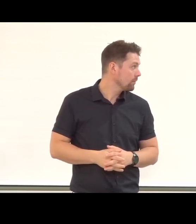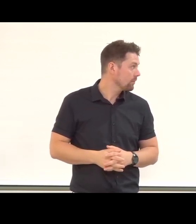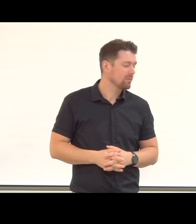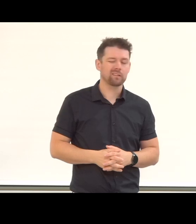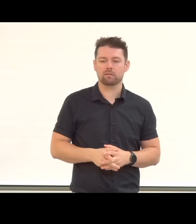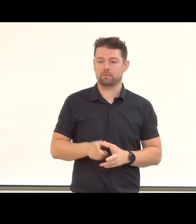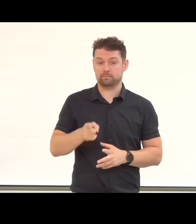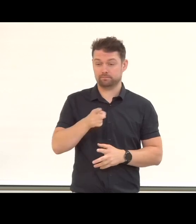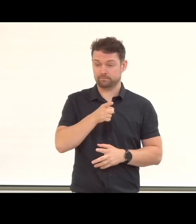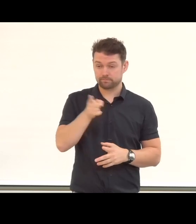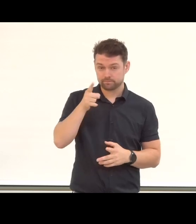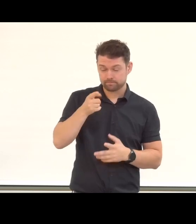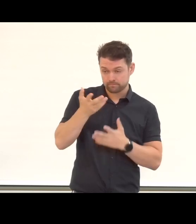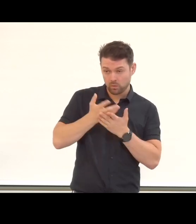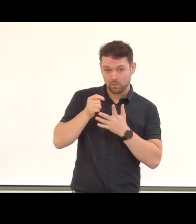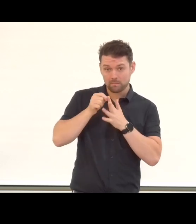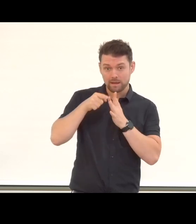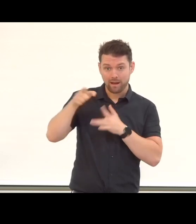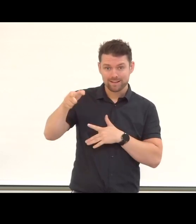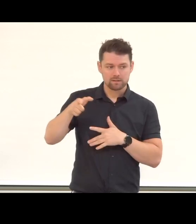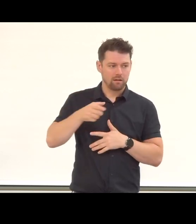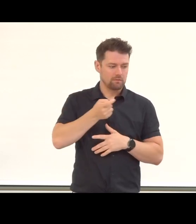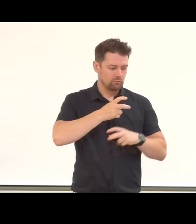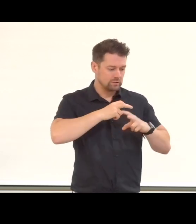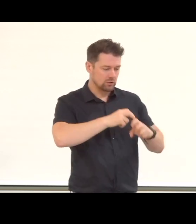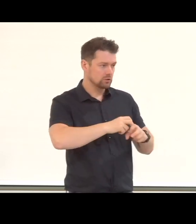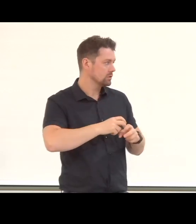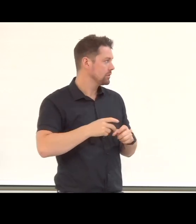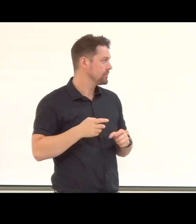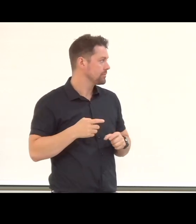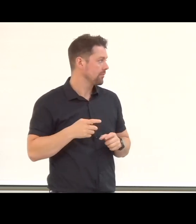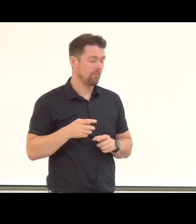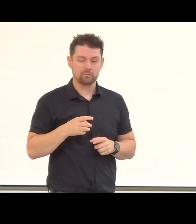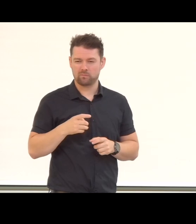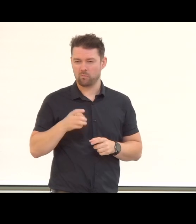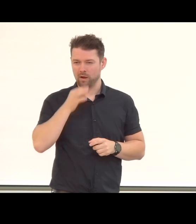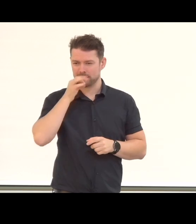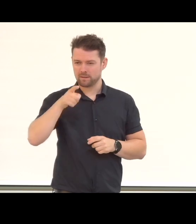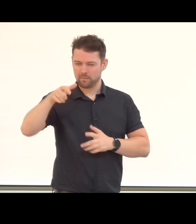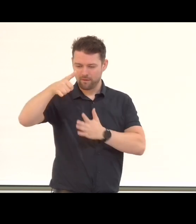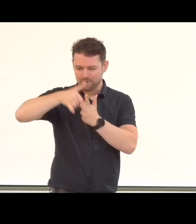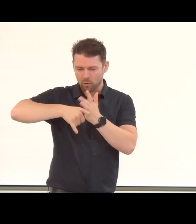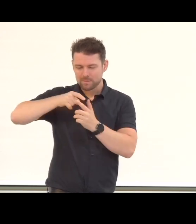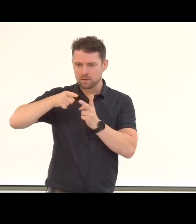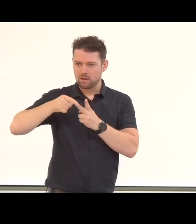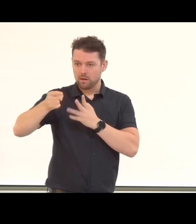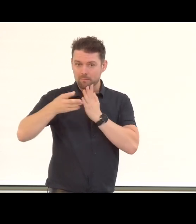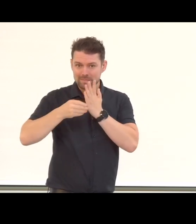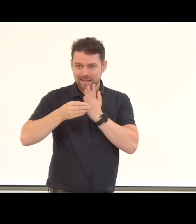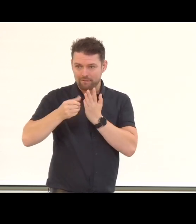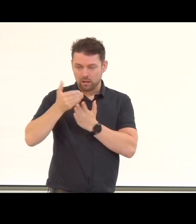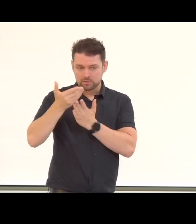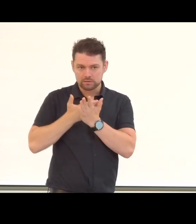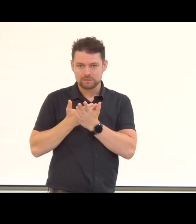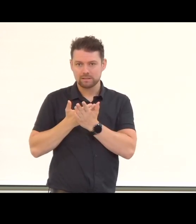the PIs and from the guys submitting experiments. So there's standardized forms asking for material safety